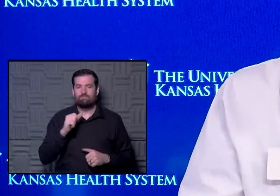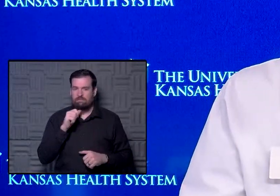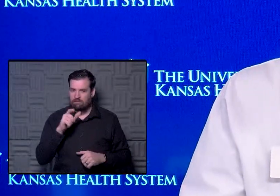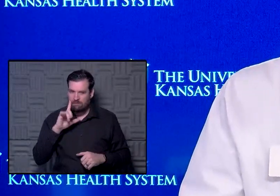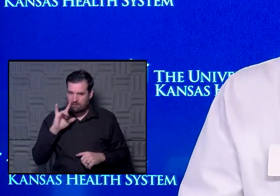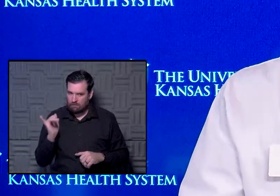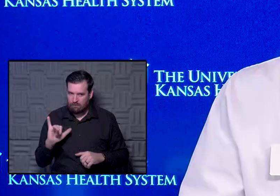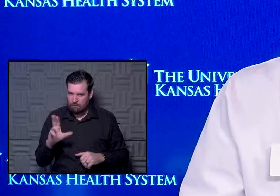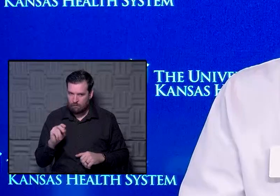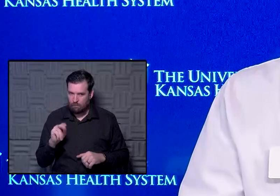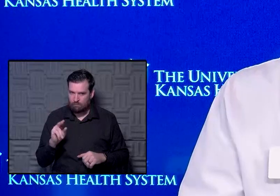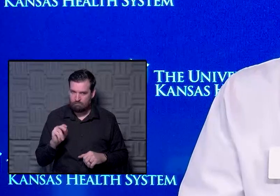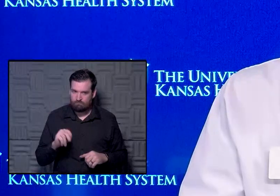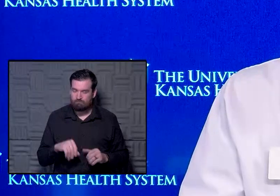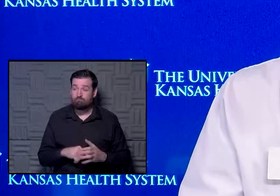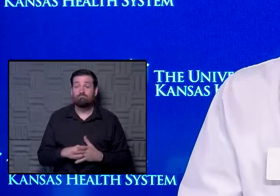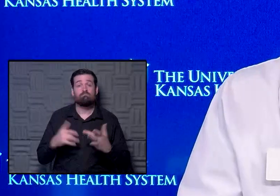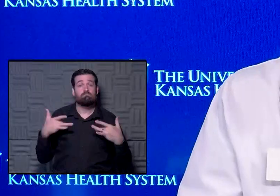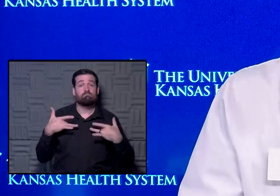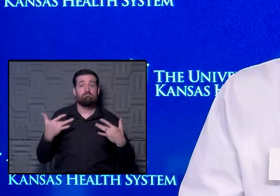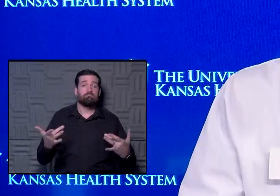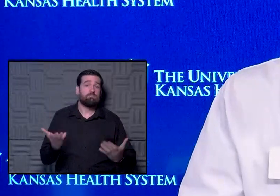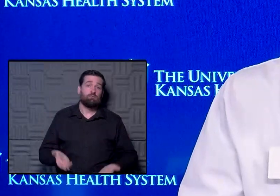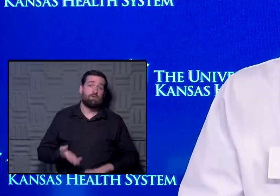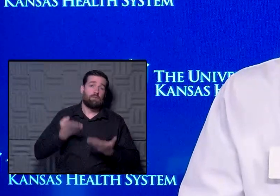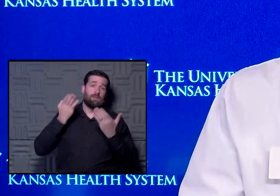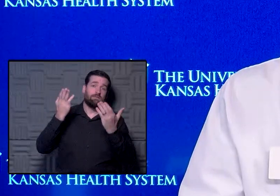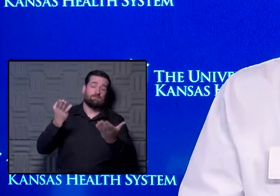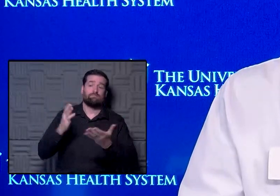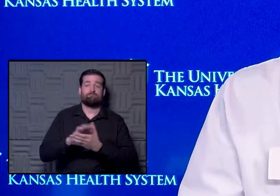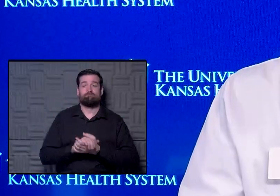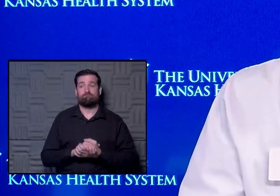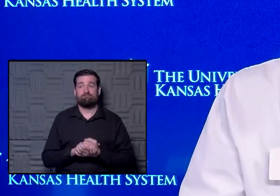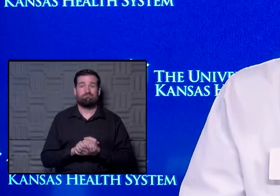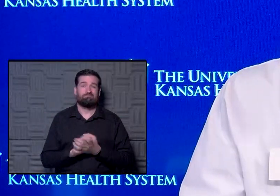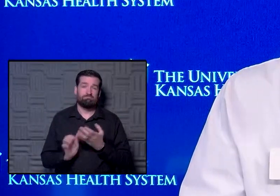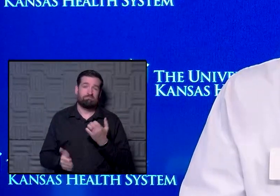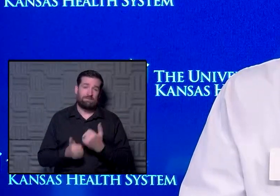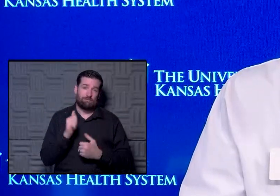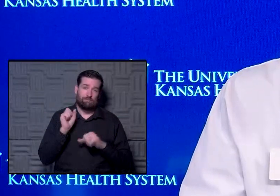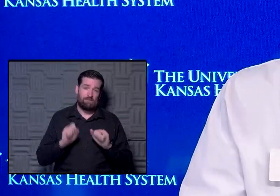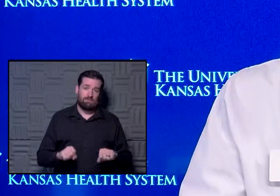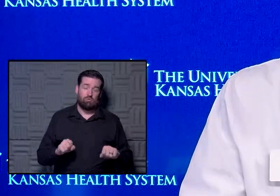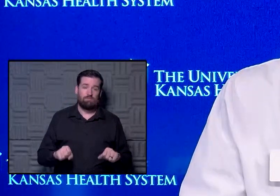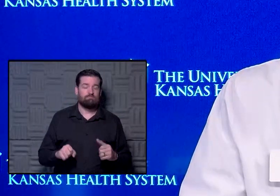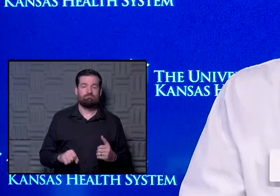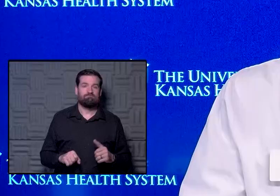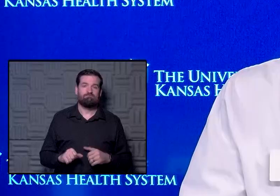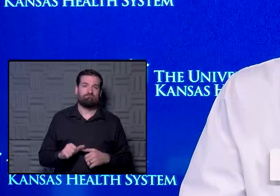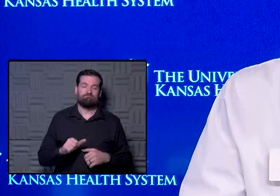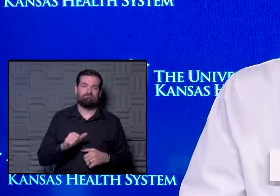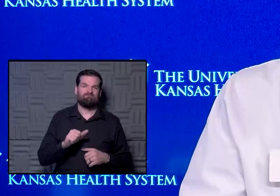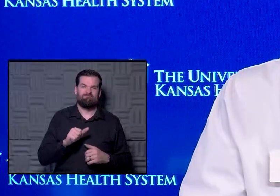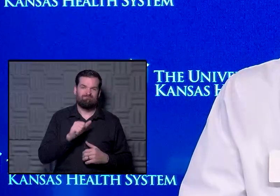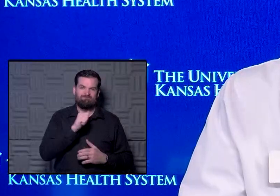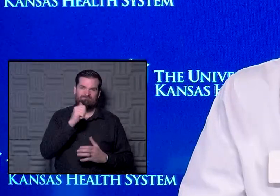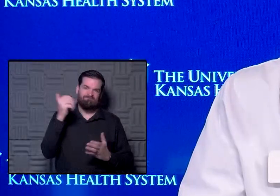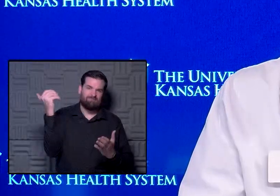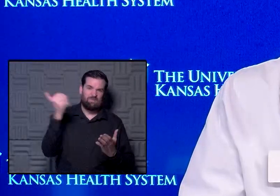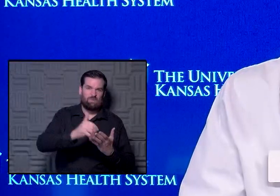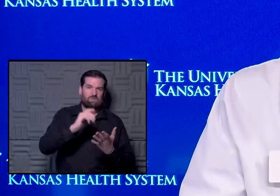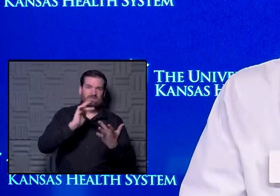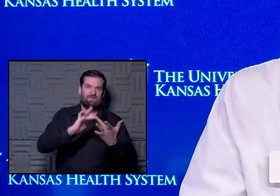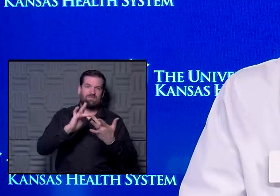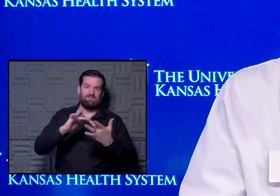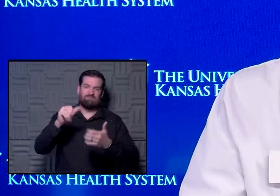case here. I think, in general, we would recommend as much as possible not spending time or having close contact